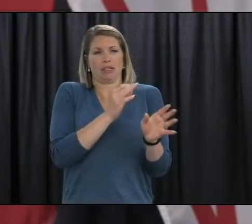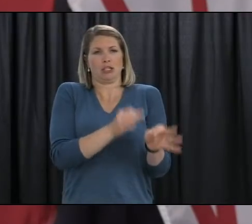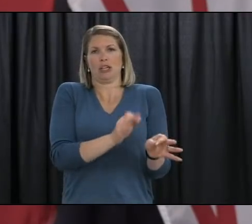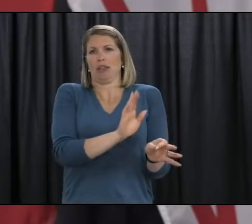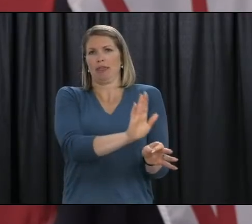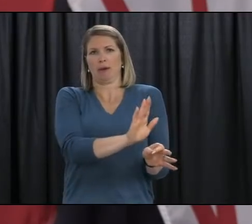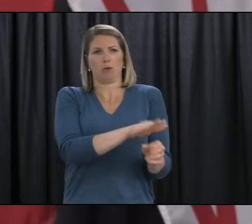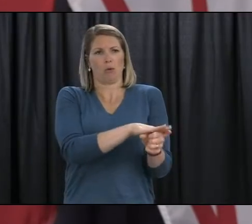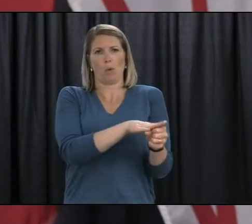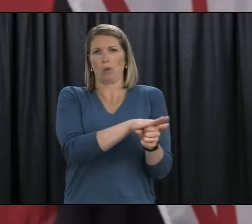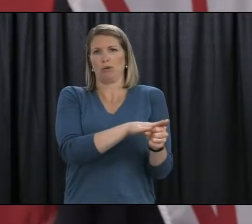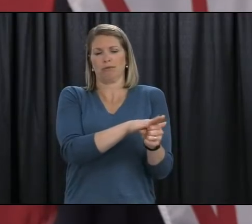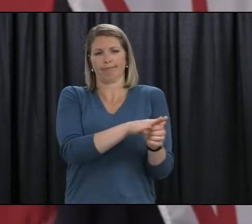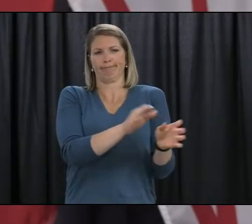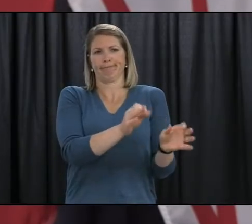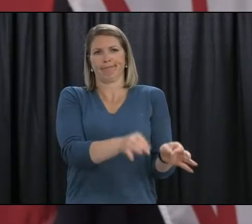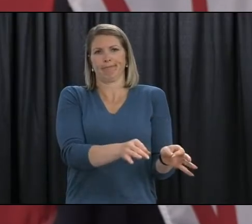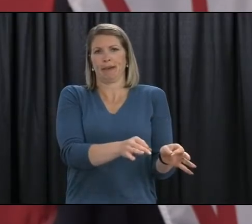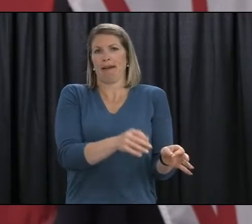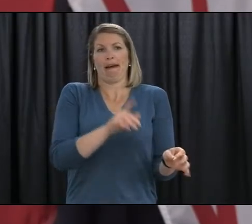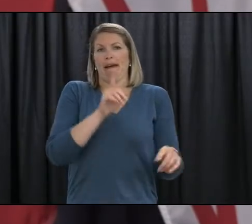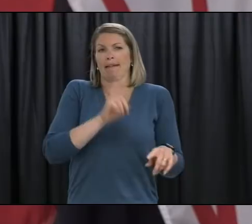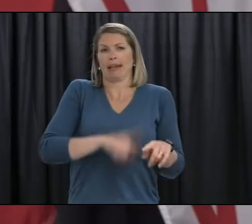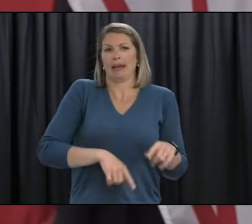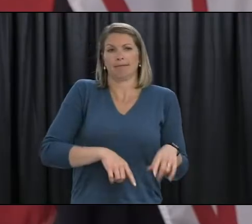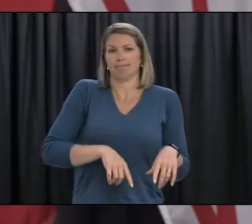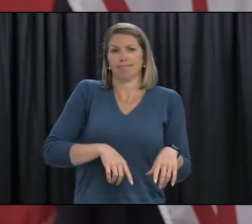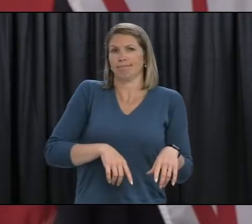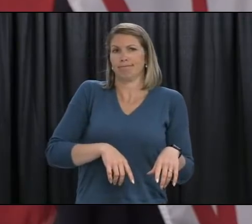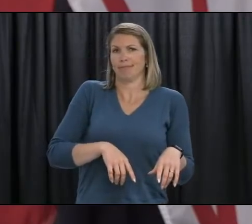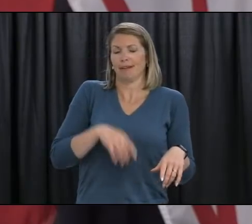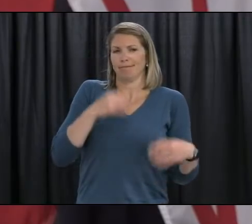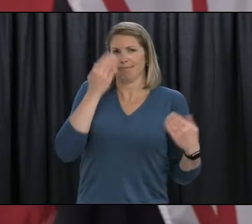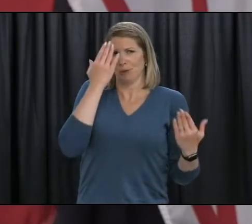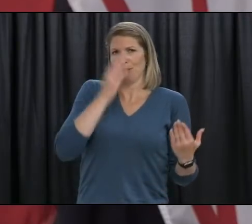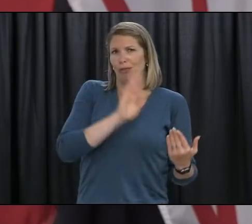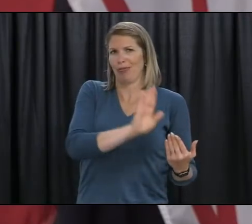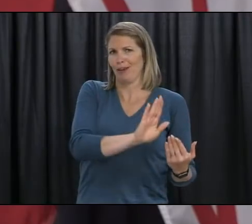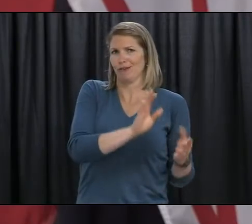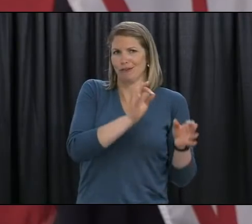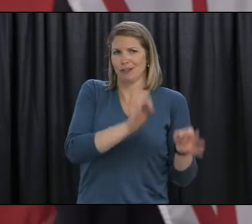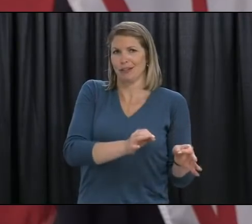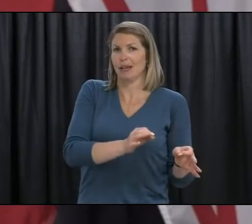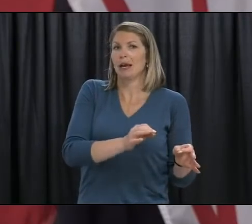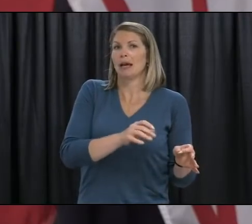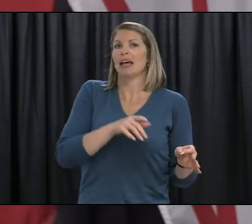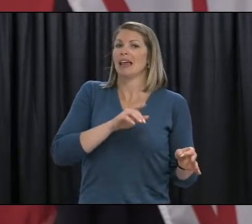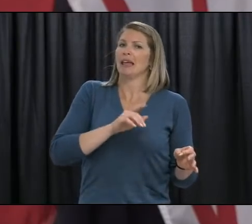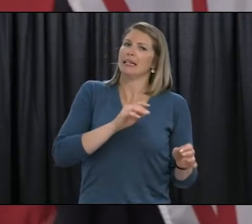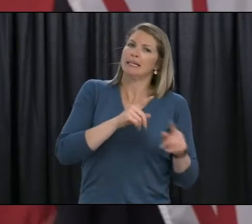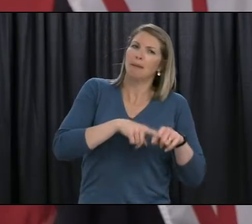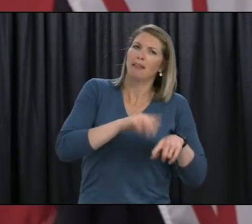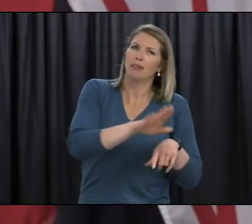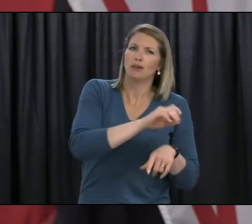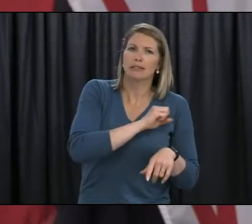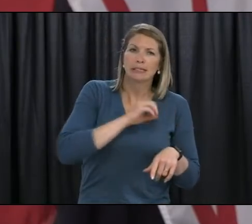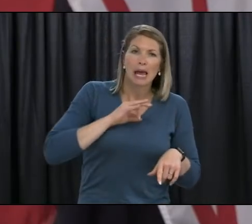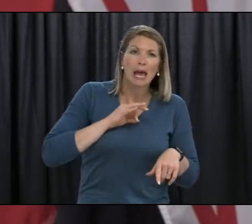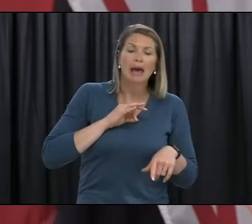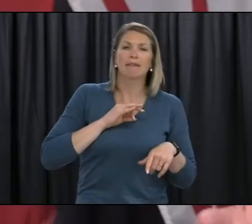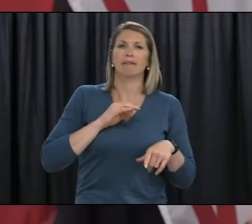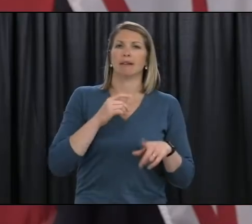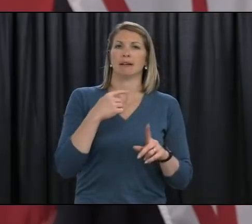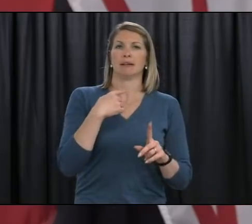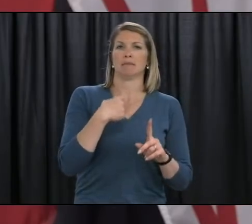make, but I guess they have to work within how that workplace is then safe for them to